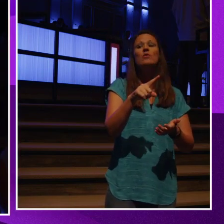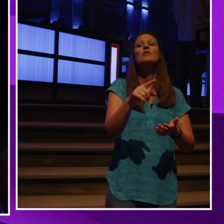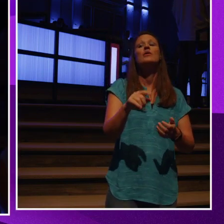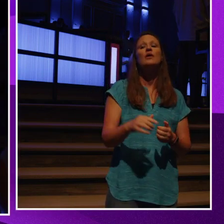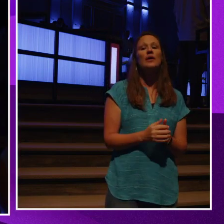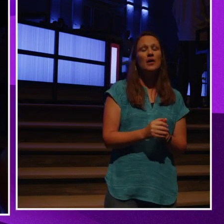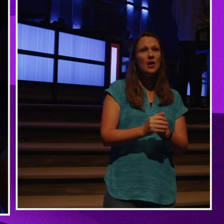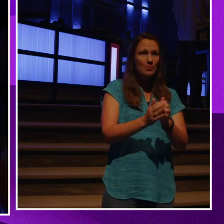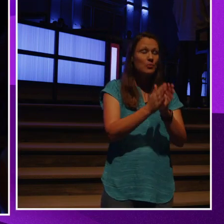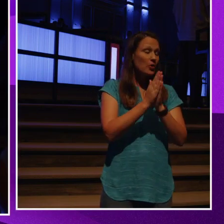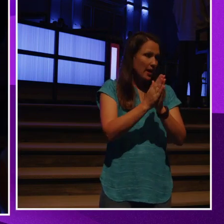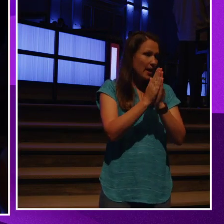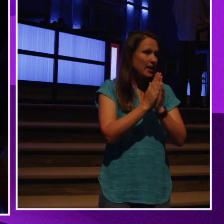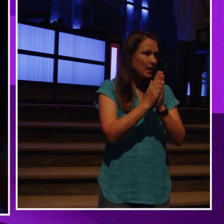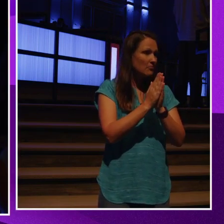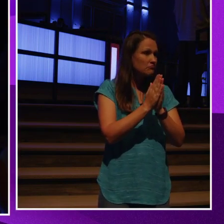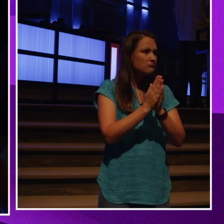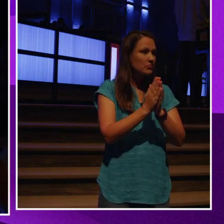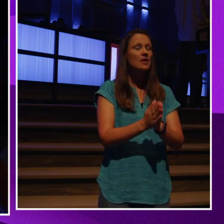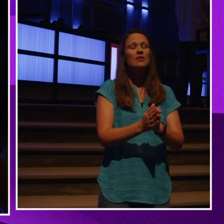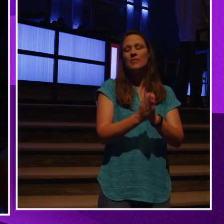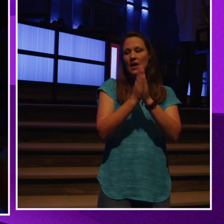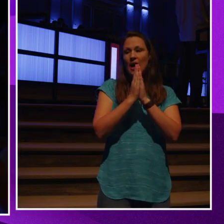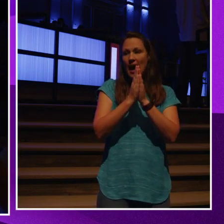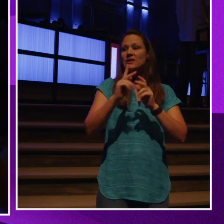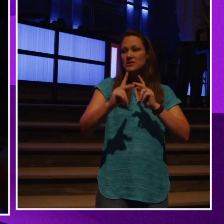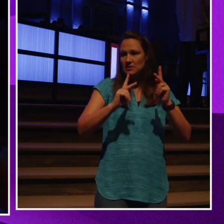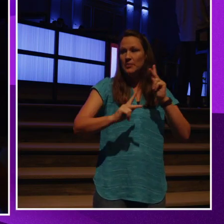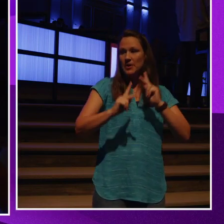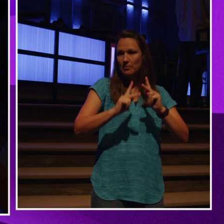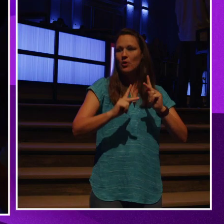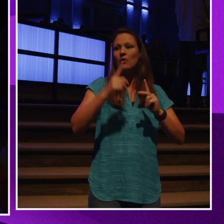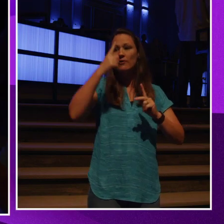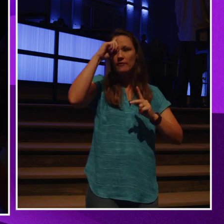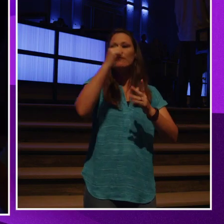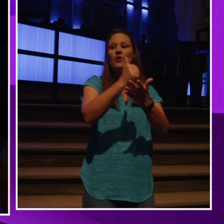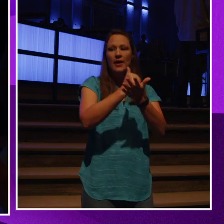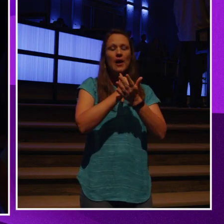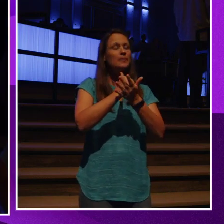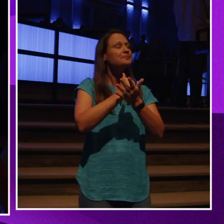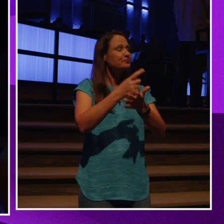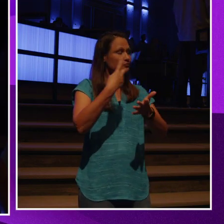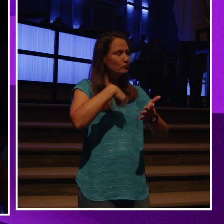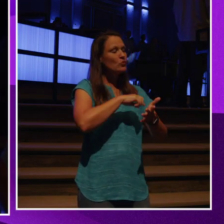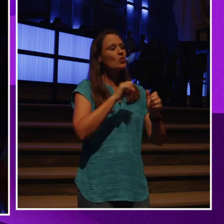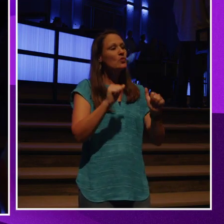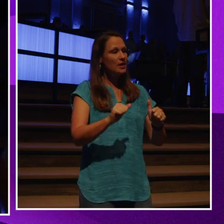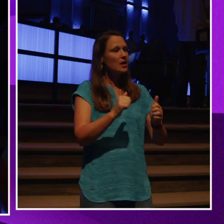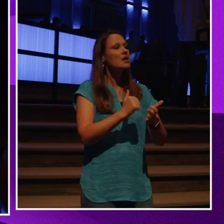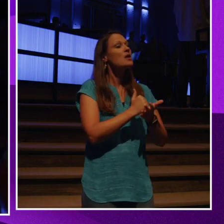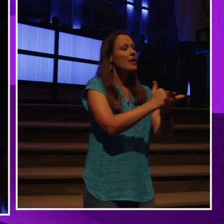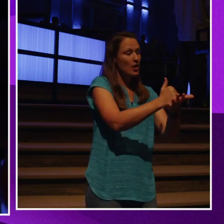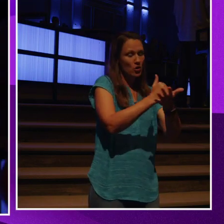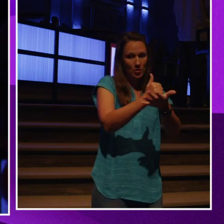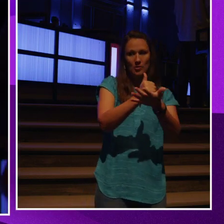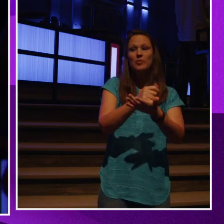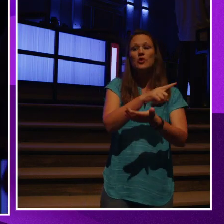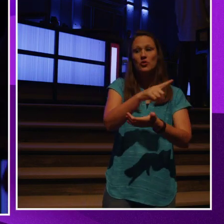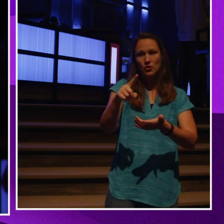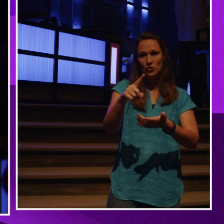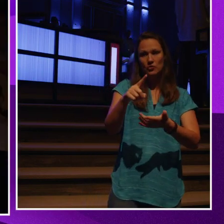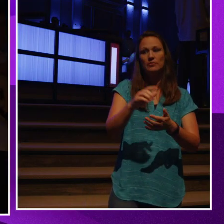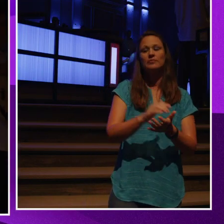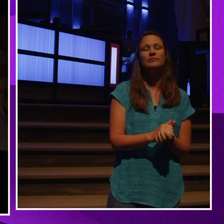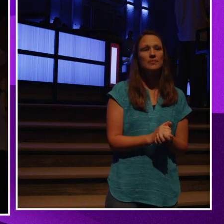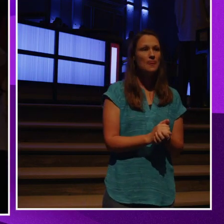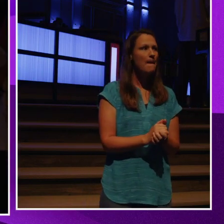diligence in counseling. We'll talk to one of the pastors, and we'd love to have the opportunity to lead you through that process as